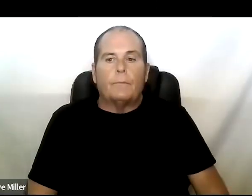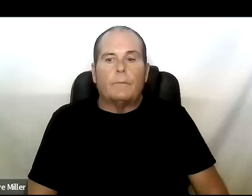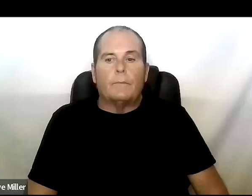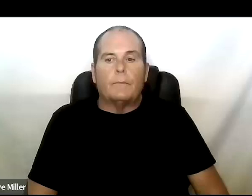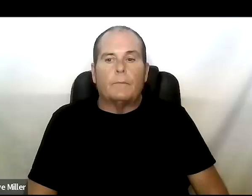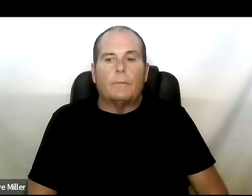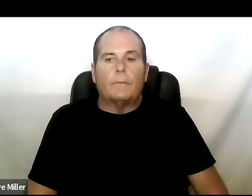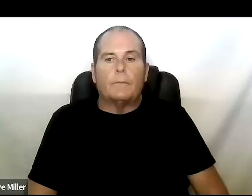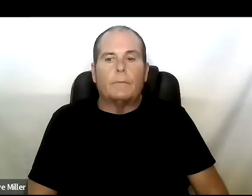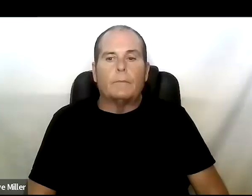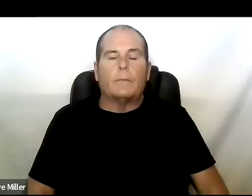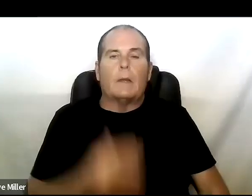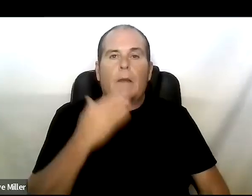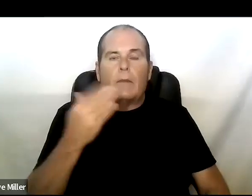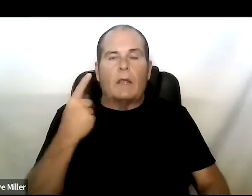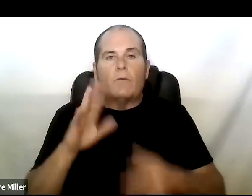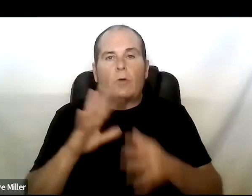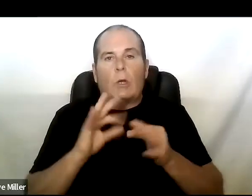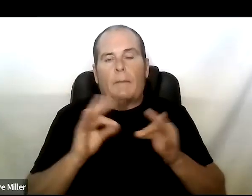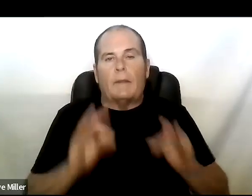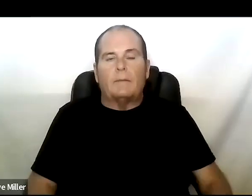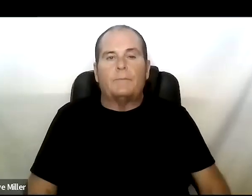Thank you so much for your comment.